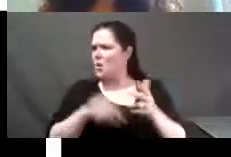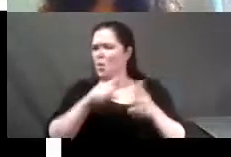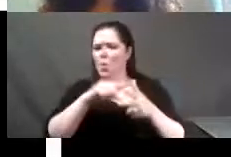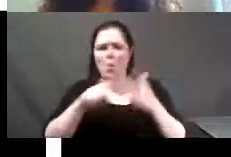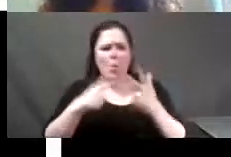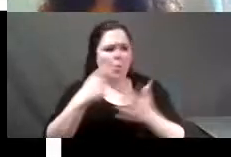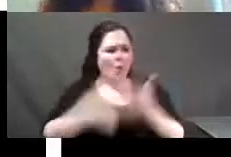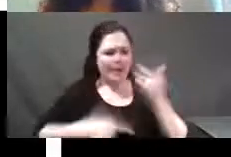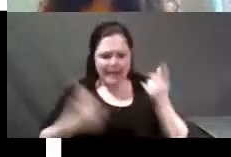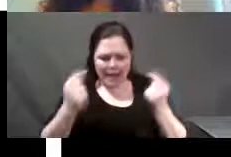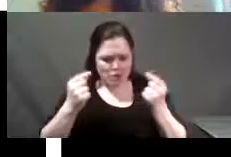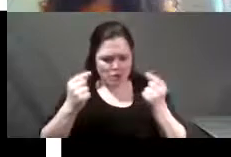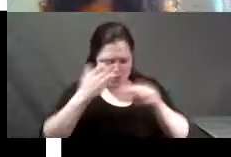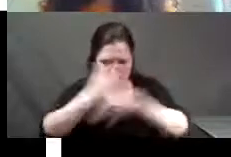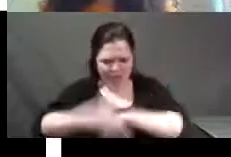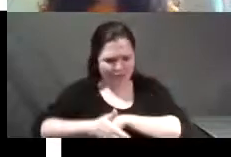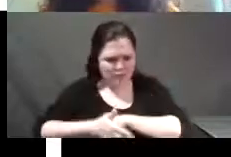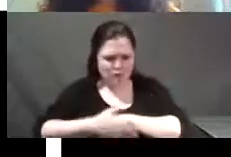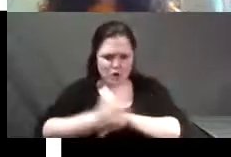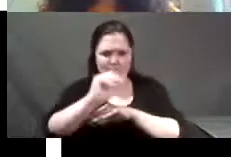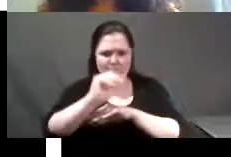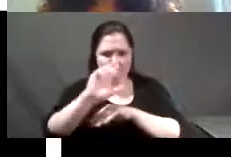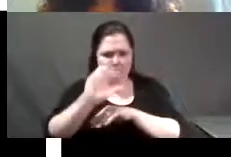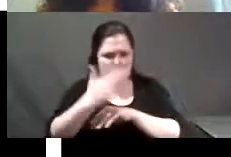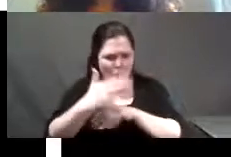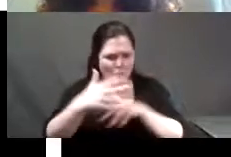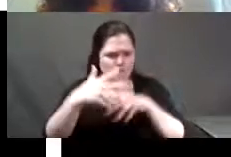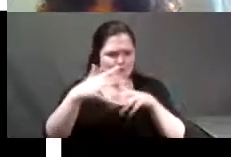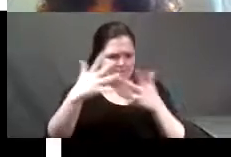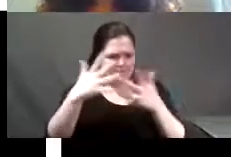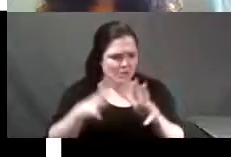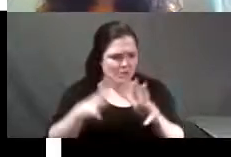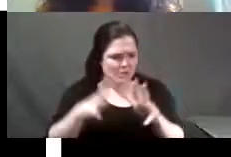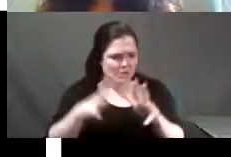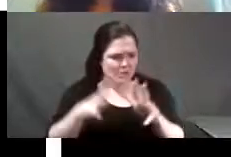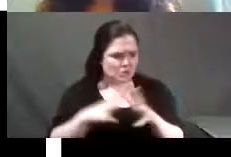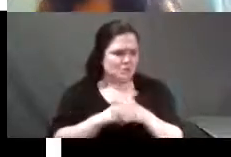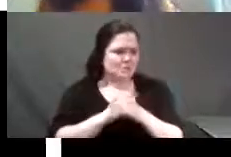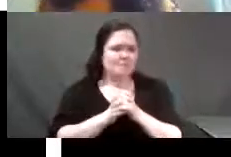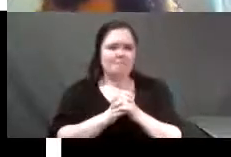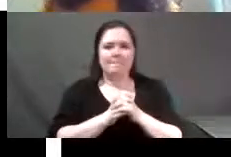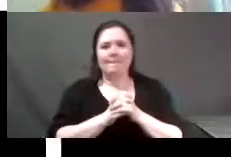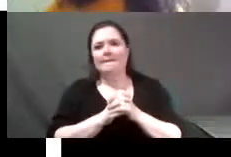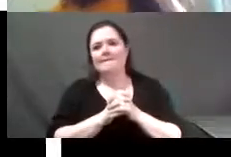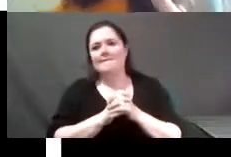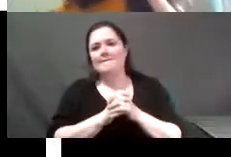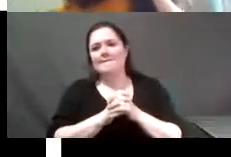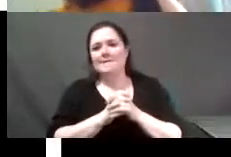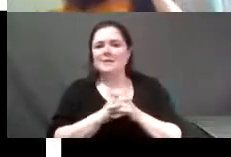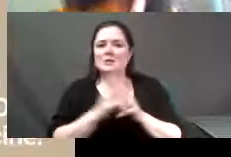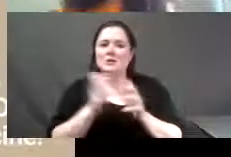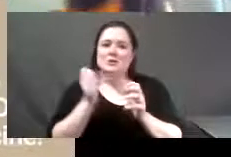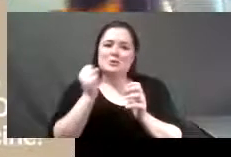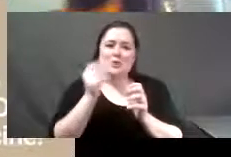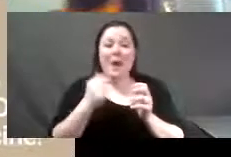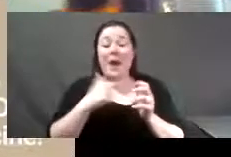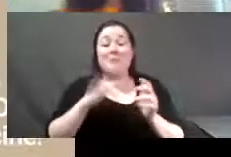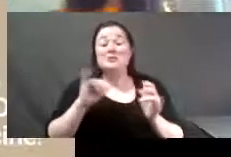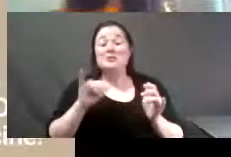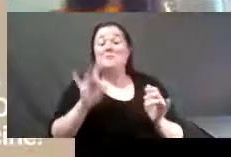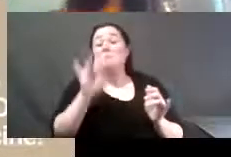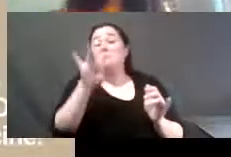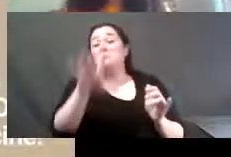I do after the march? I'm just giving y'all some suggestions, no pressure.